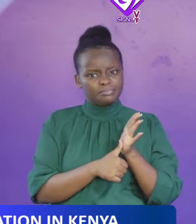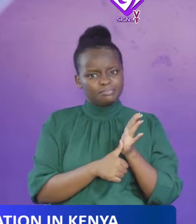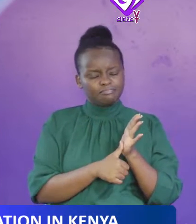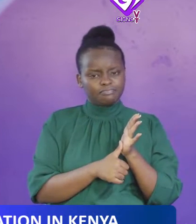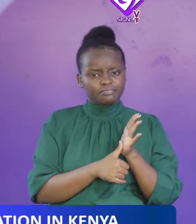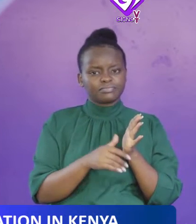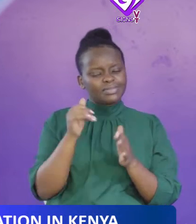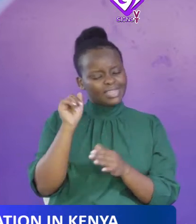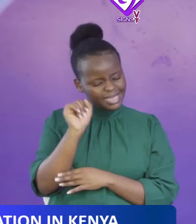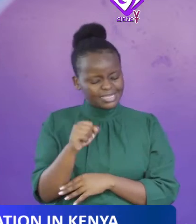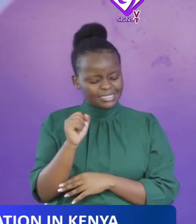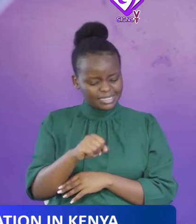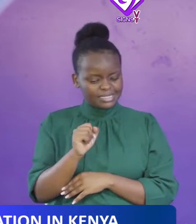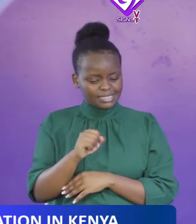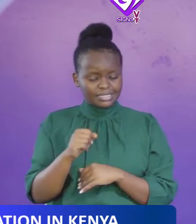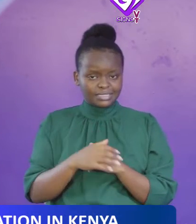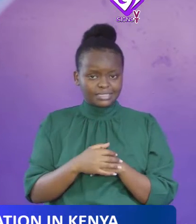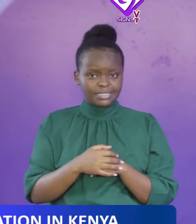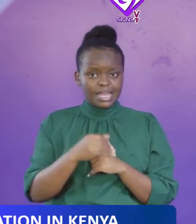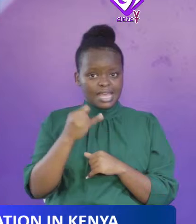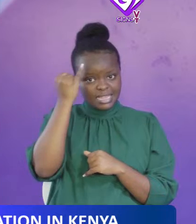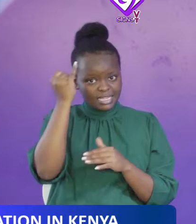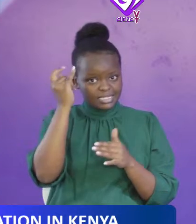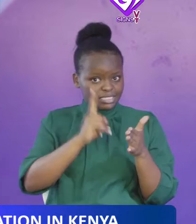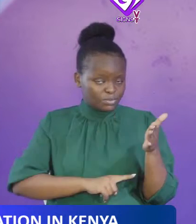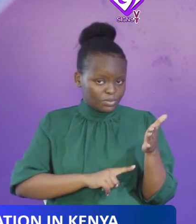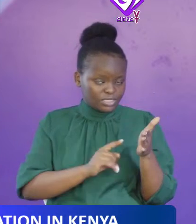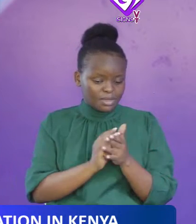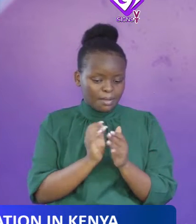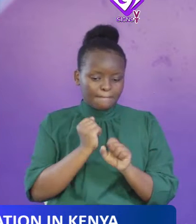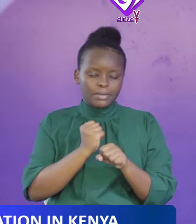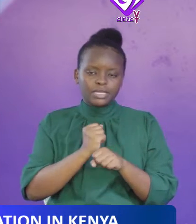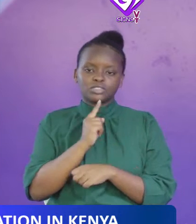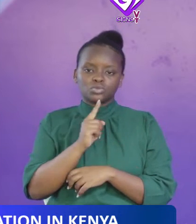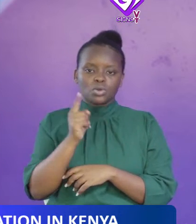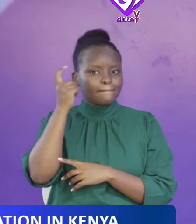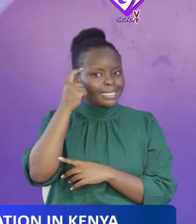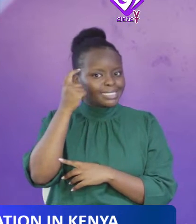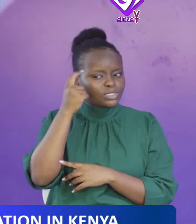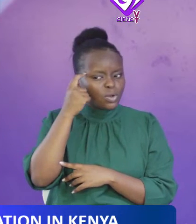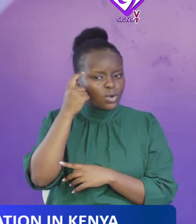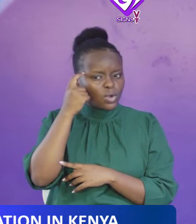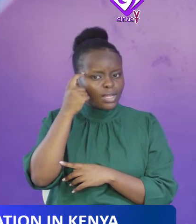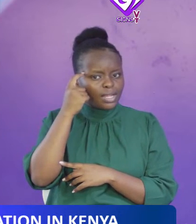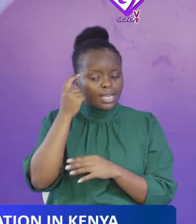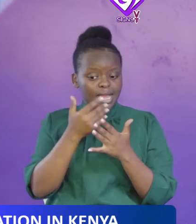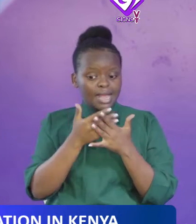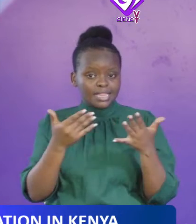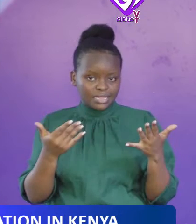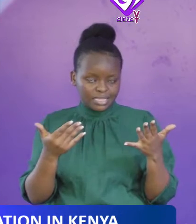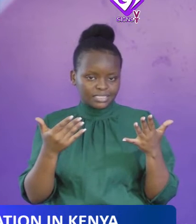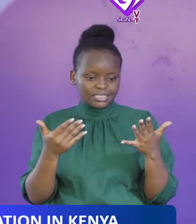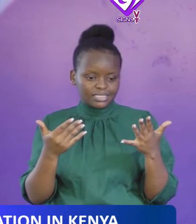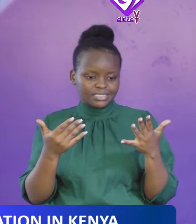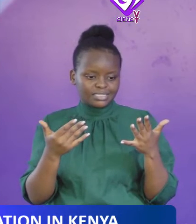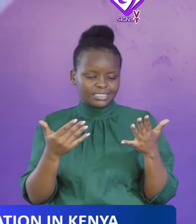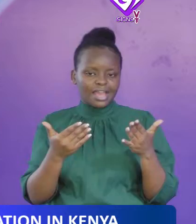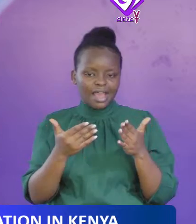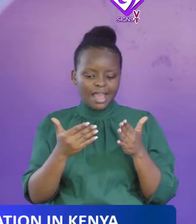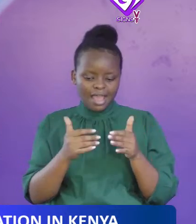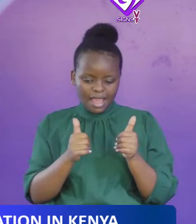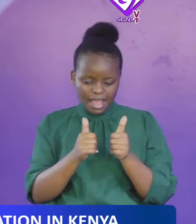You're spot on that. So the idea is to actually make sure that mentally things are straightforward.